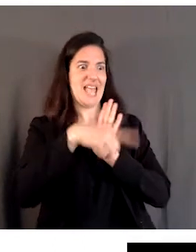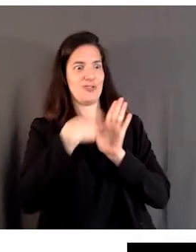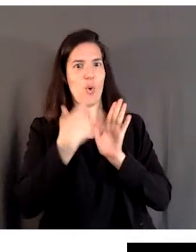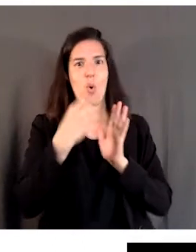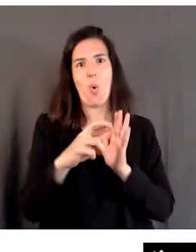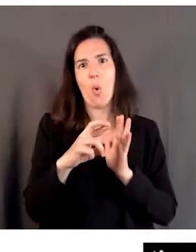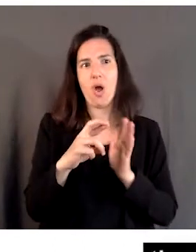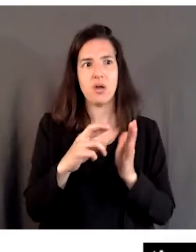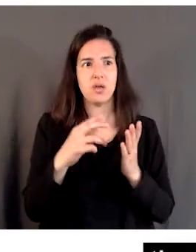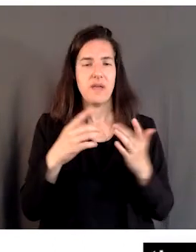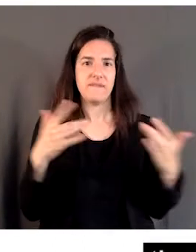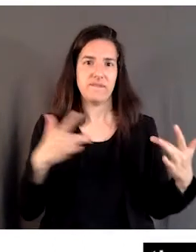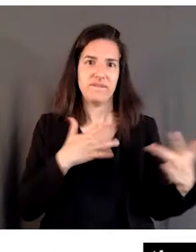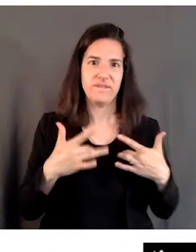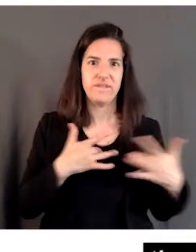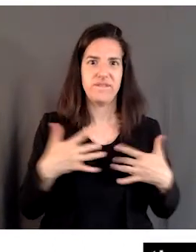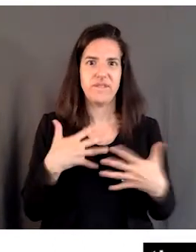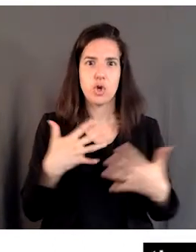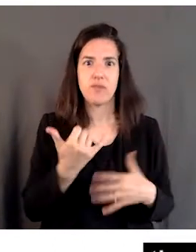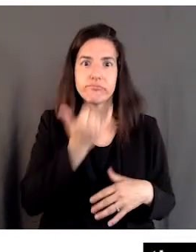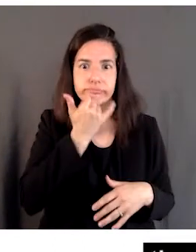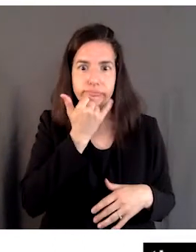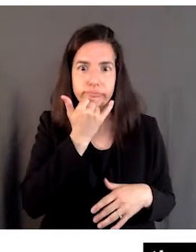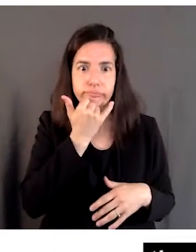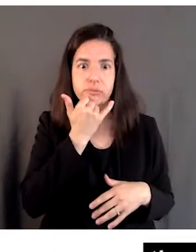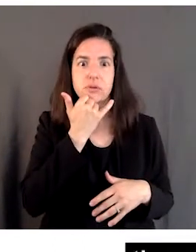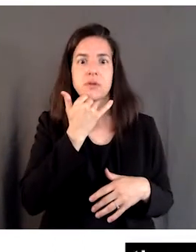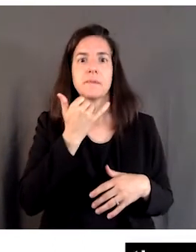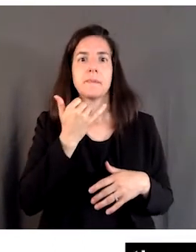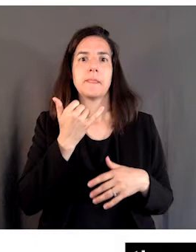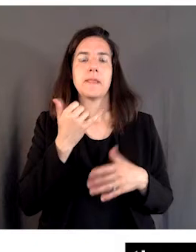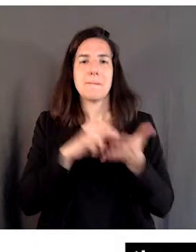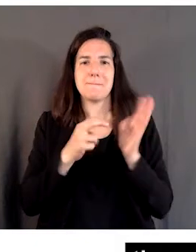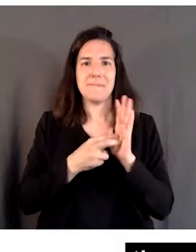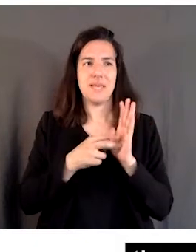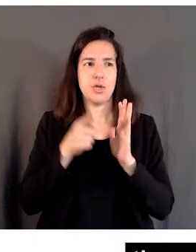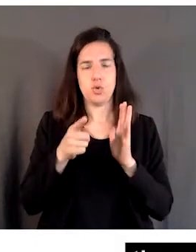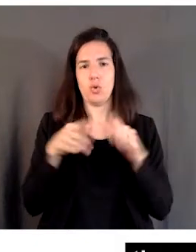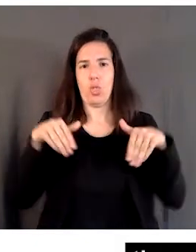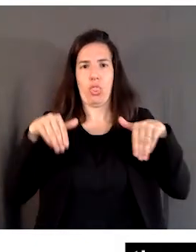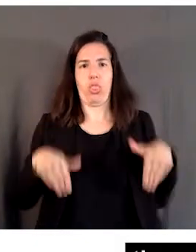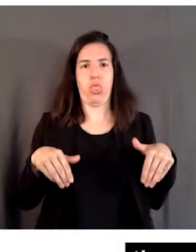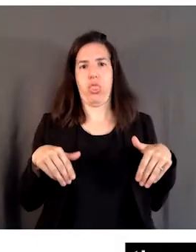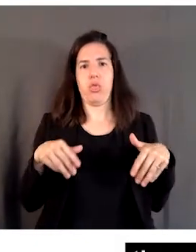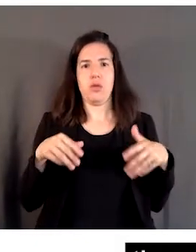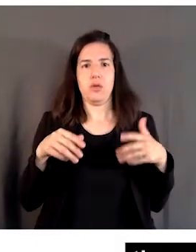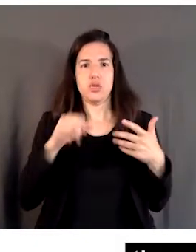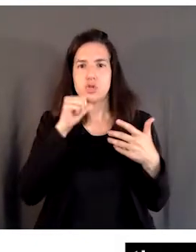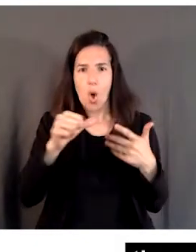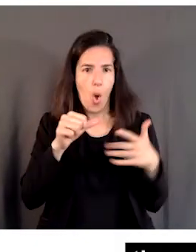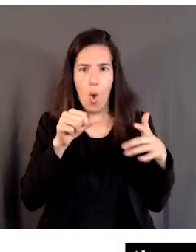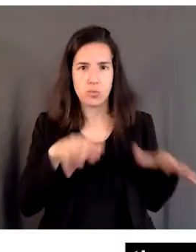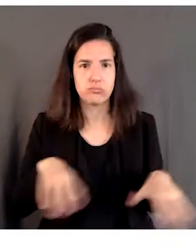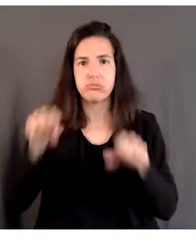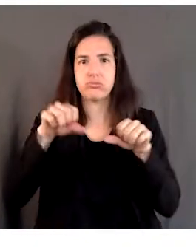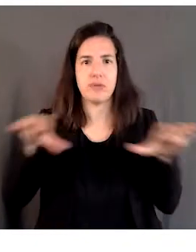doing or asking the right questions, in protection or defense of the marginalized communities, then you might